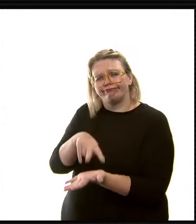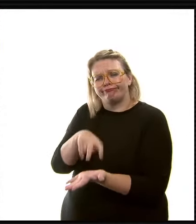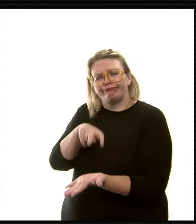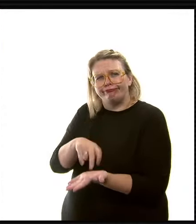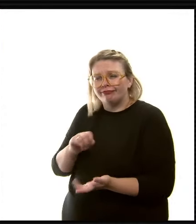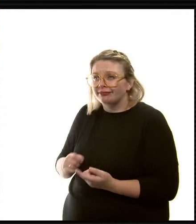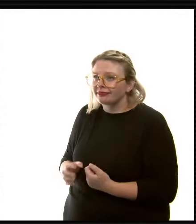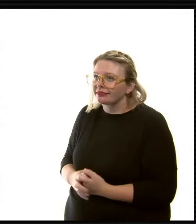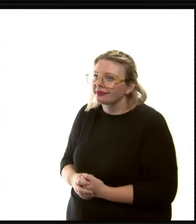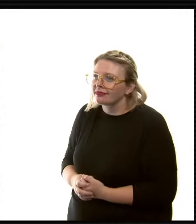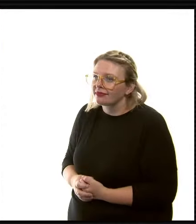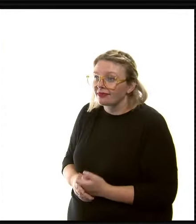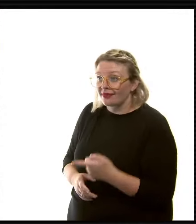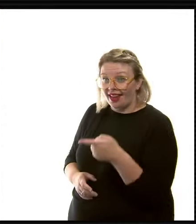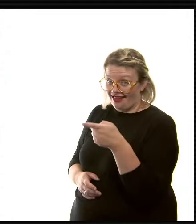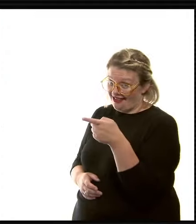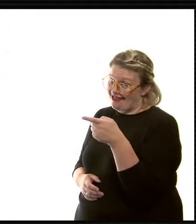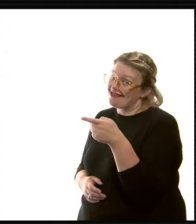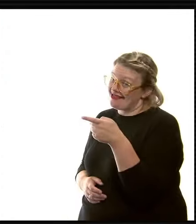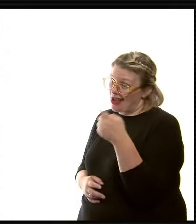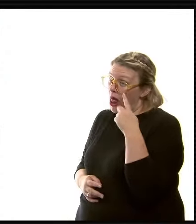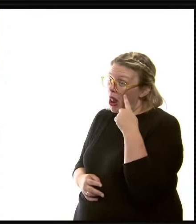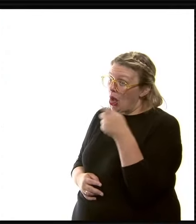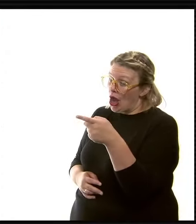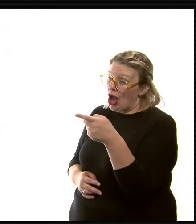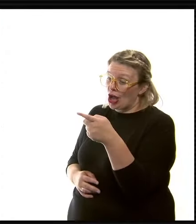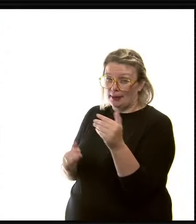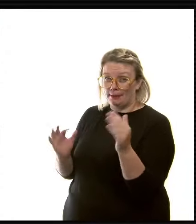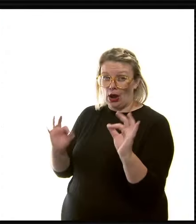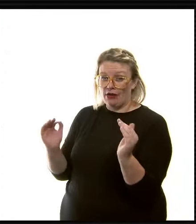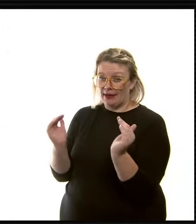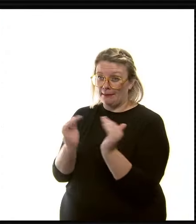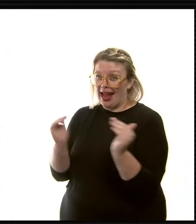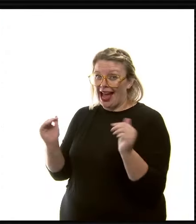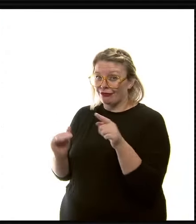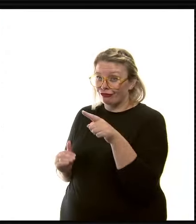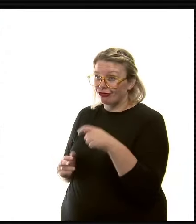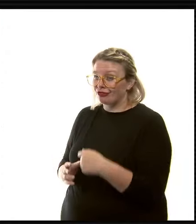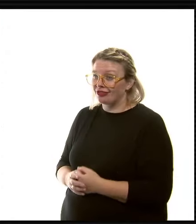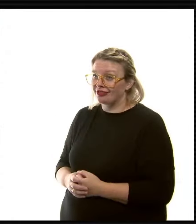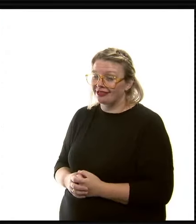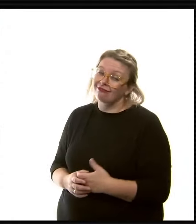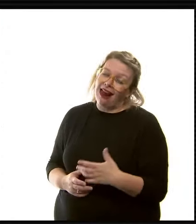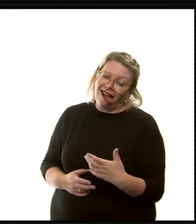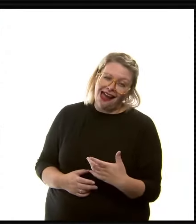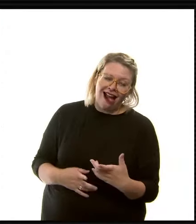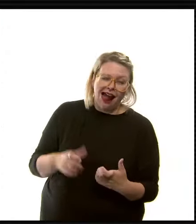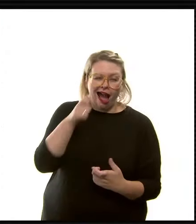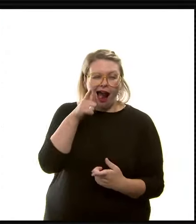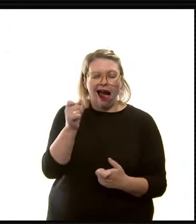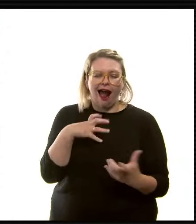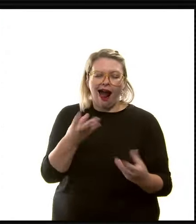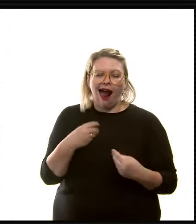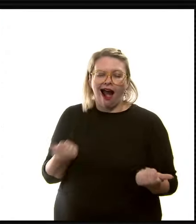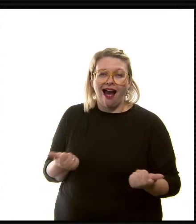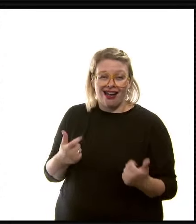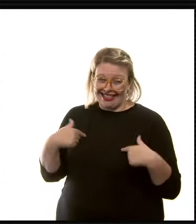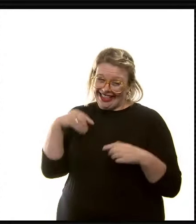shirt is, I don't know if you did this on purpose, but it matches perfectly. I know some people that know some people. I'm kind of in the